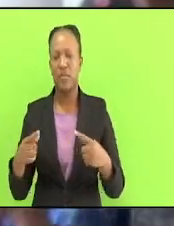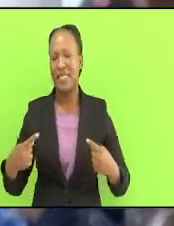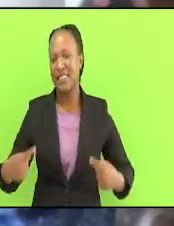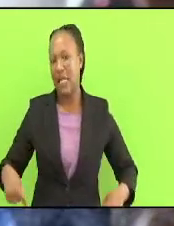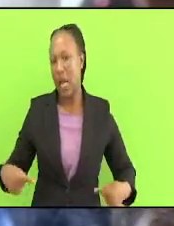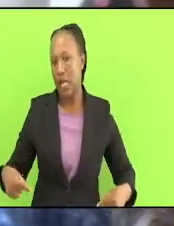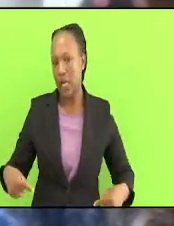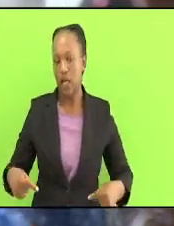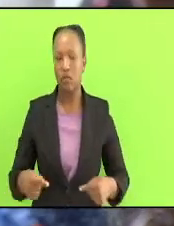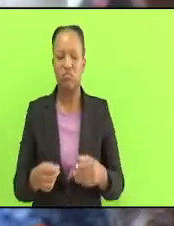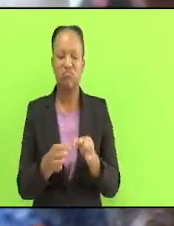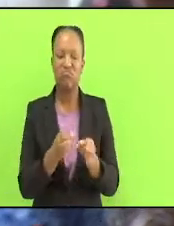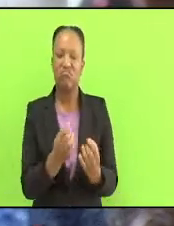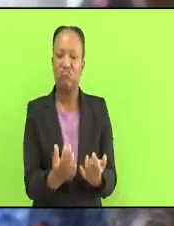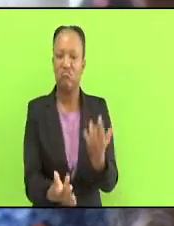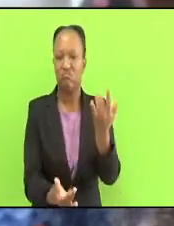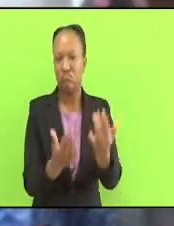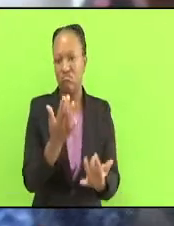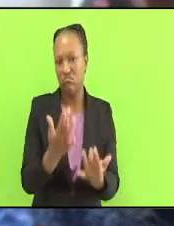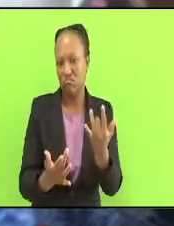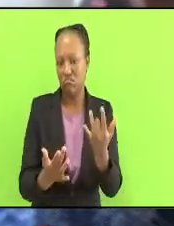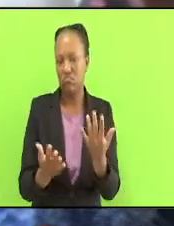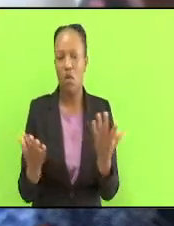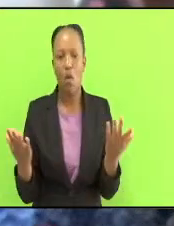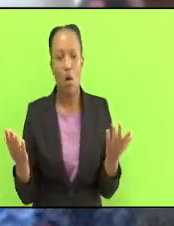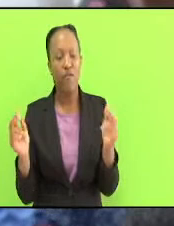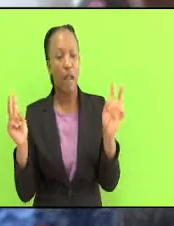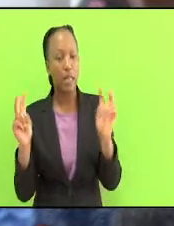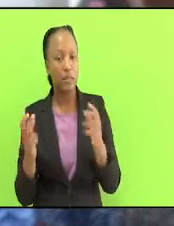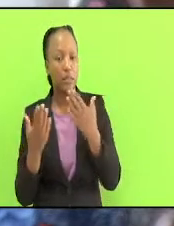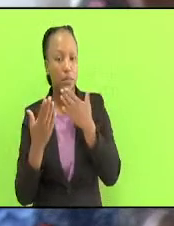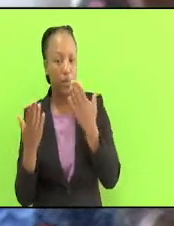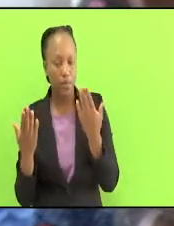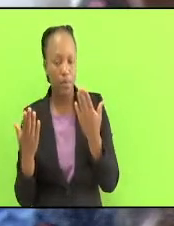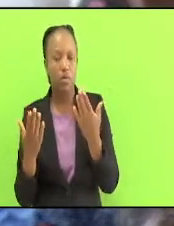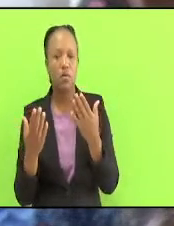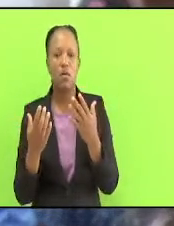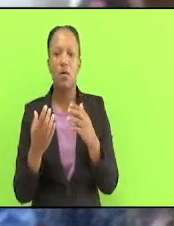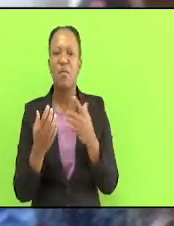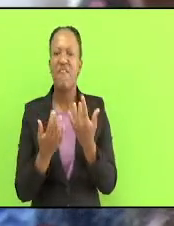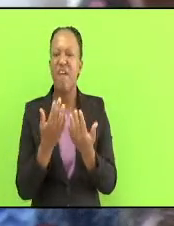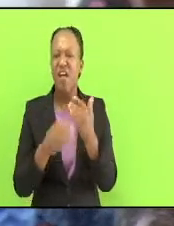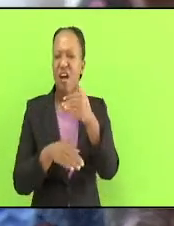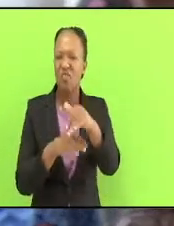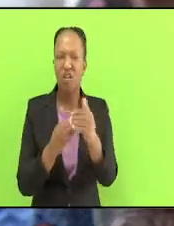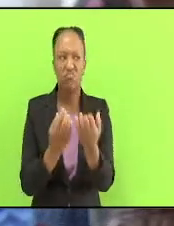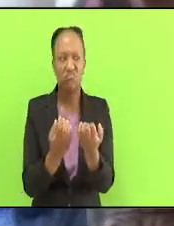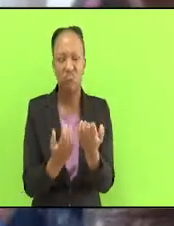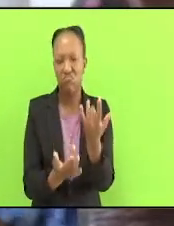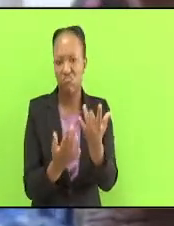mello ka ditlhare ba rema ditlhare ba gotsa mello. This is one of the bad impact